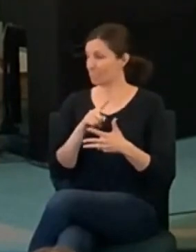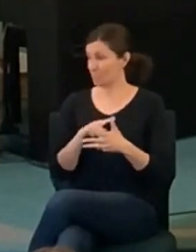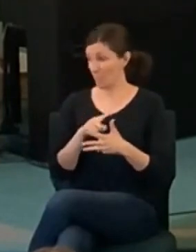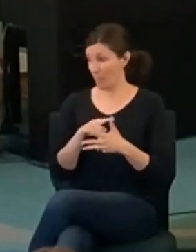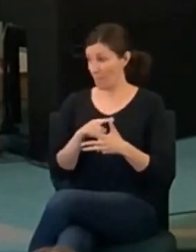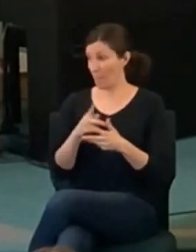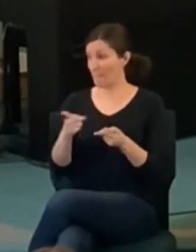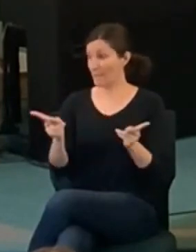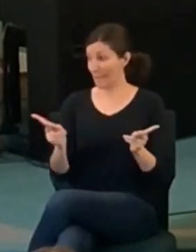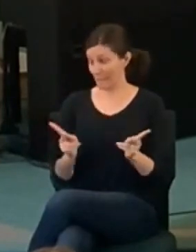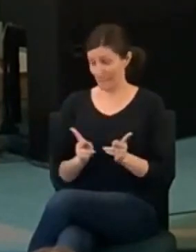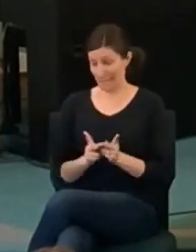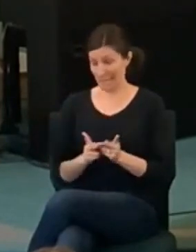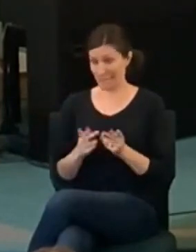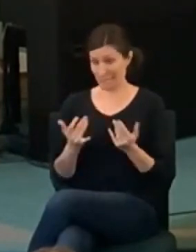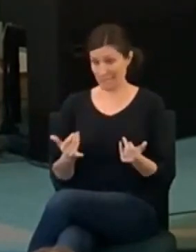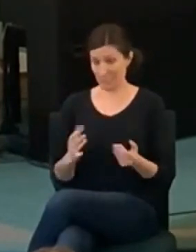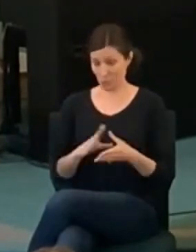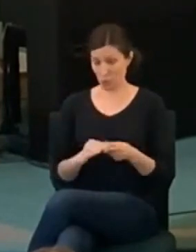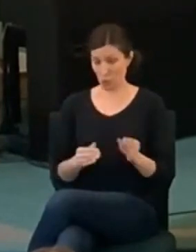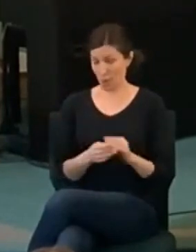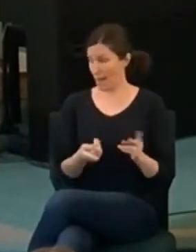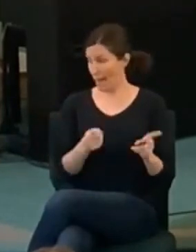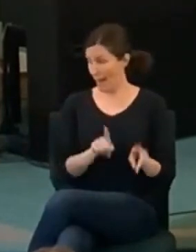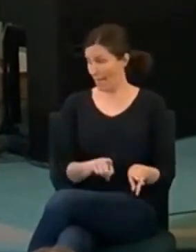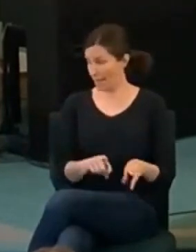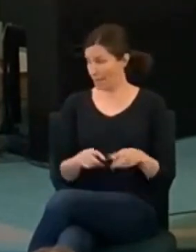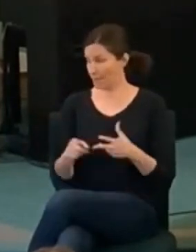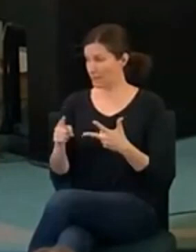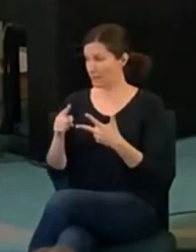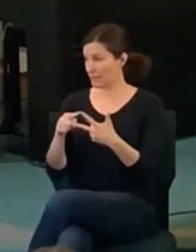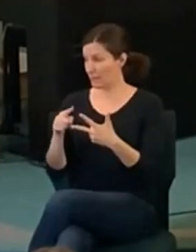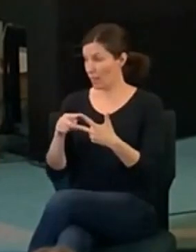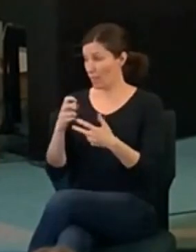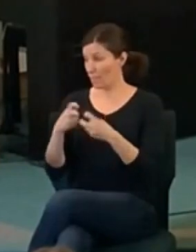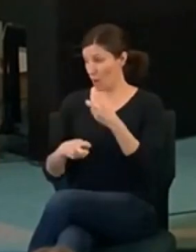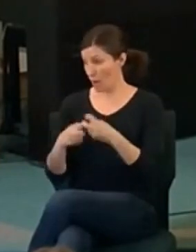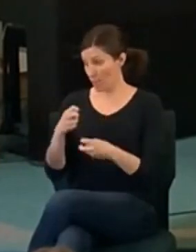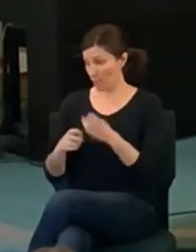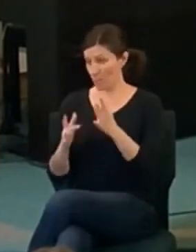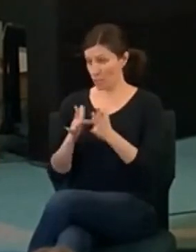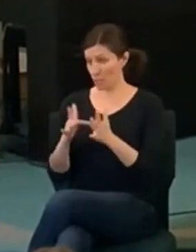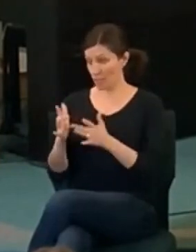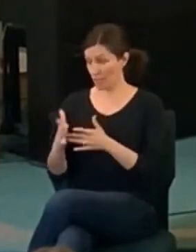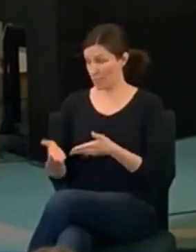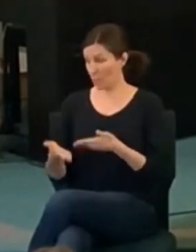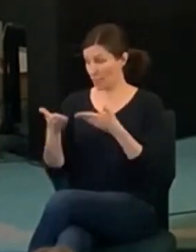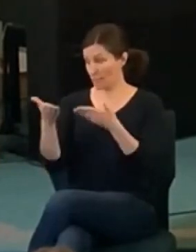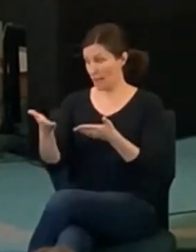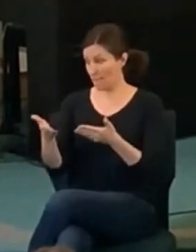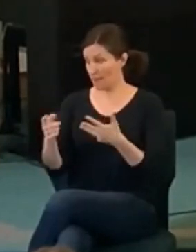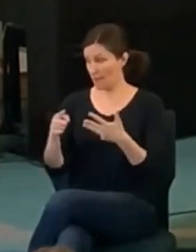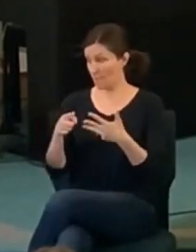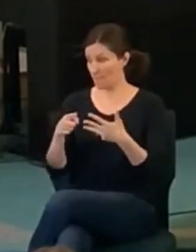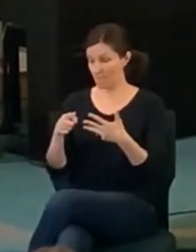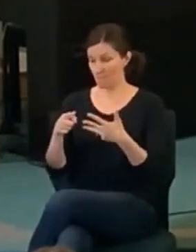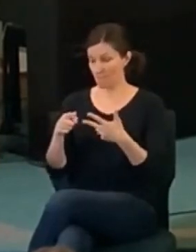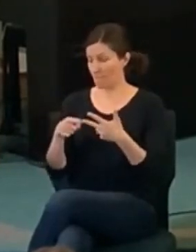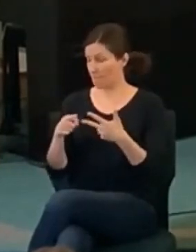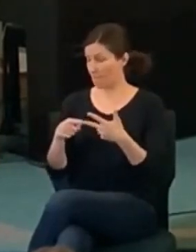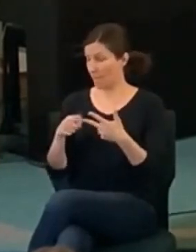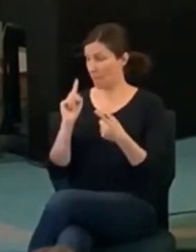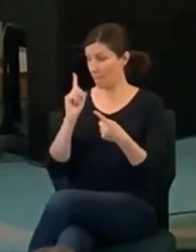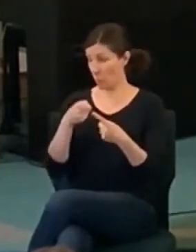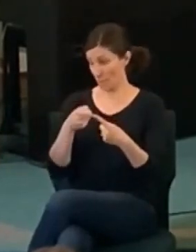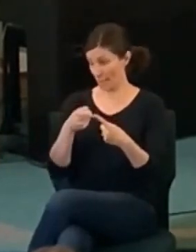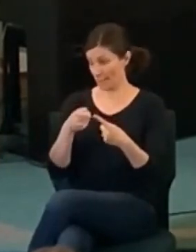example for 2,000 years, none of those misconceptions would be an issue. So in our time together,